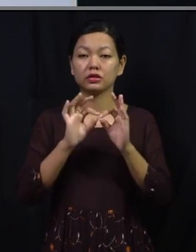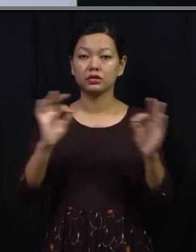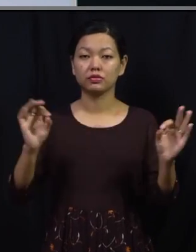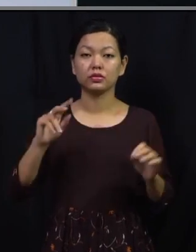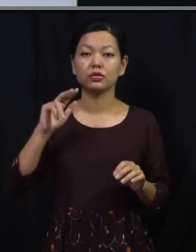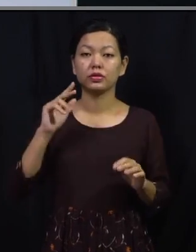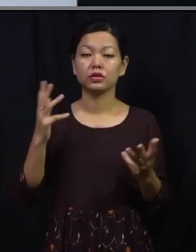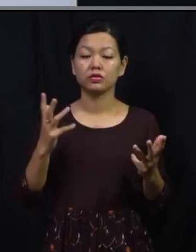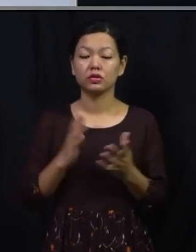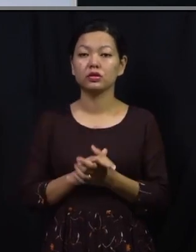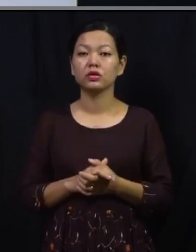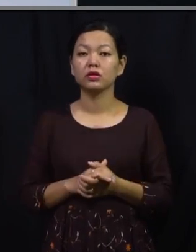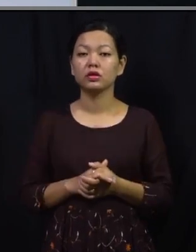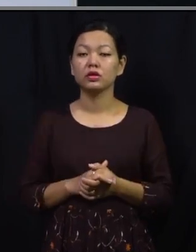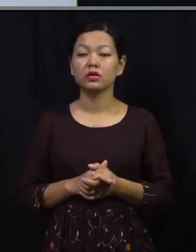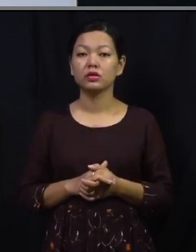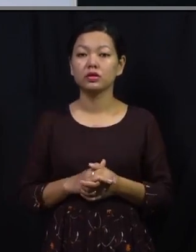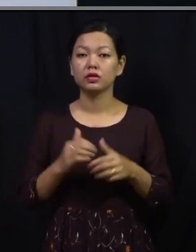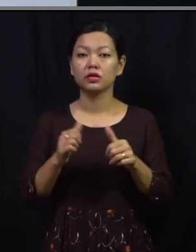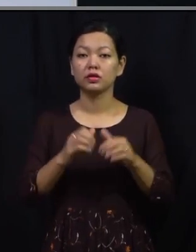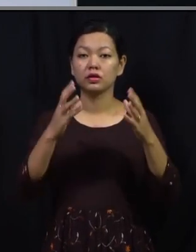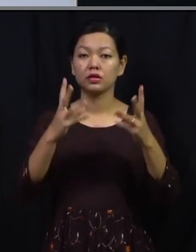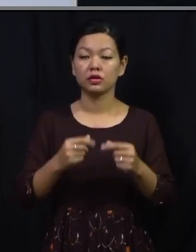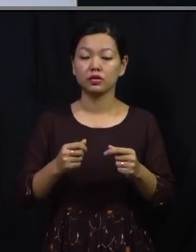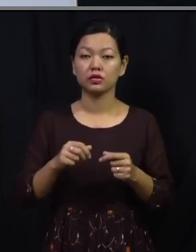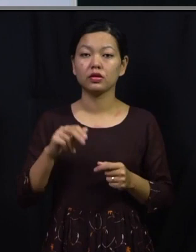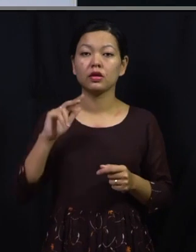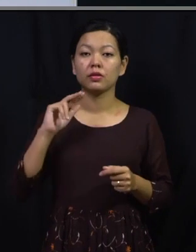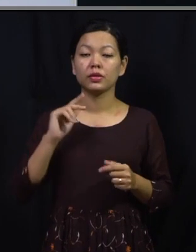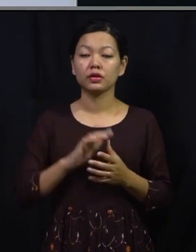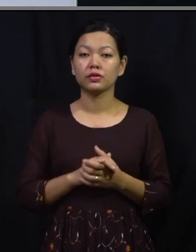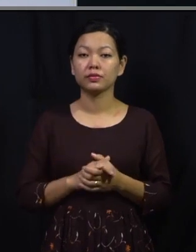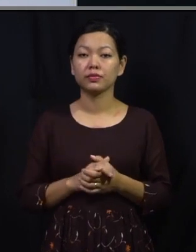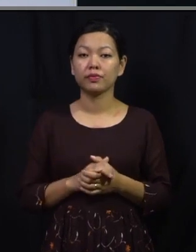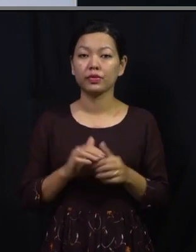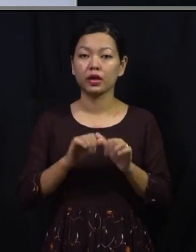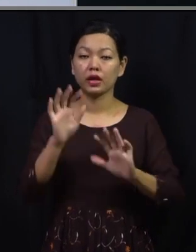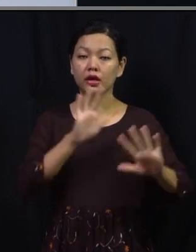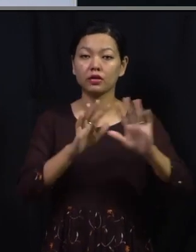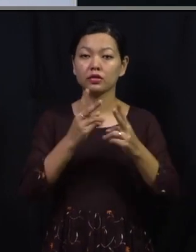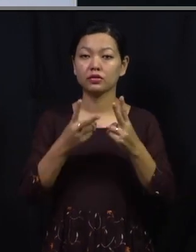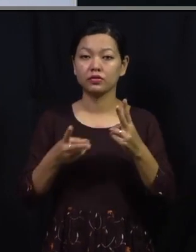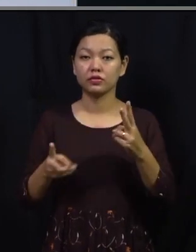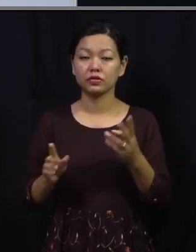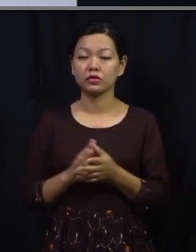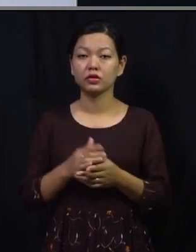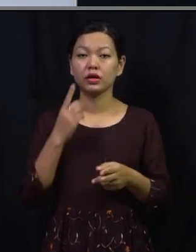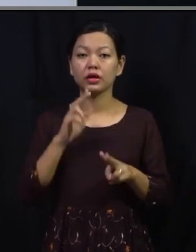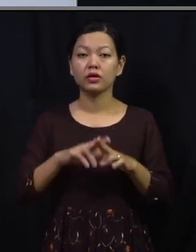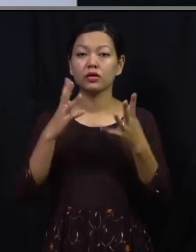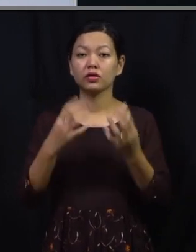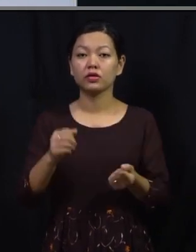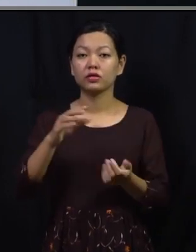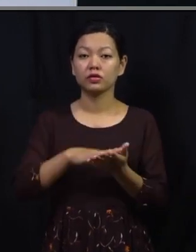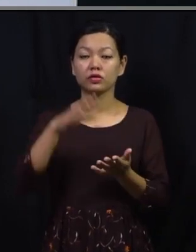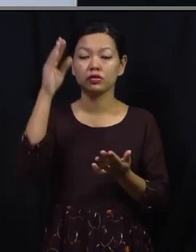can be understood as these activities. So if you want to learn the definition of accounting,